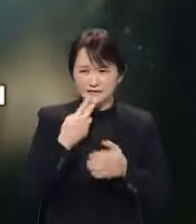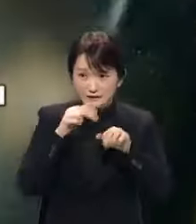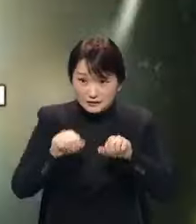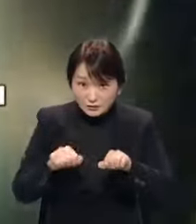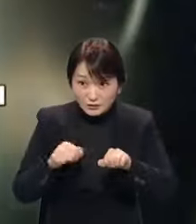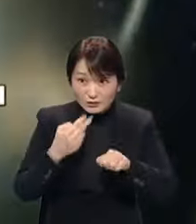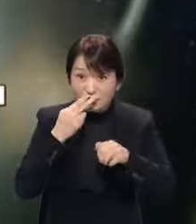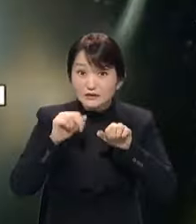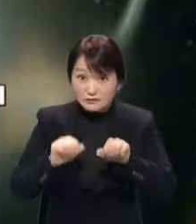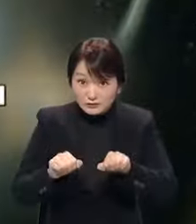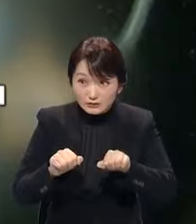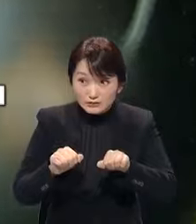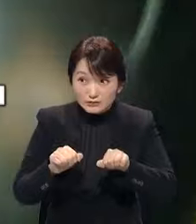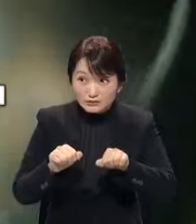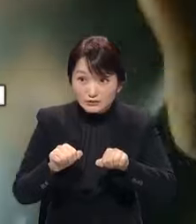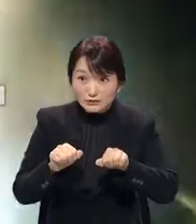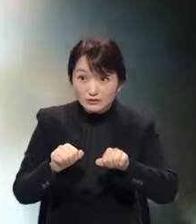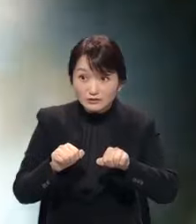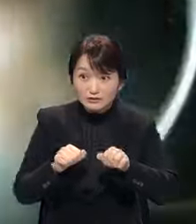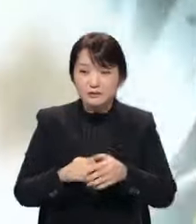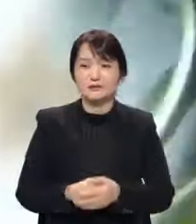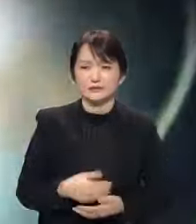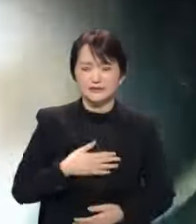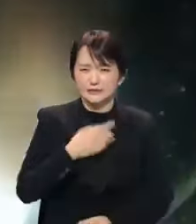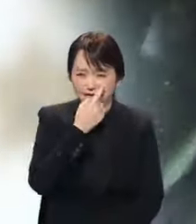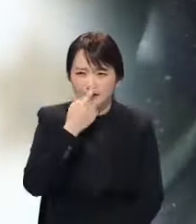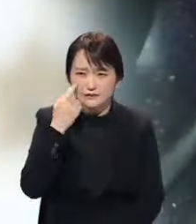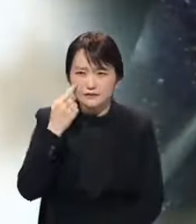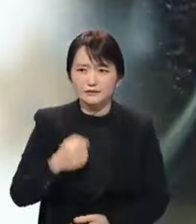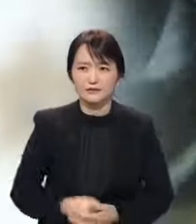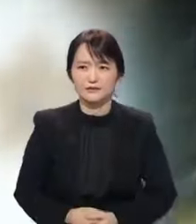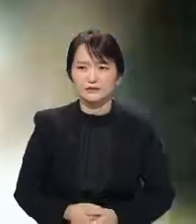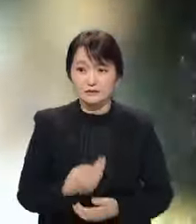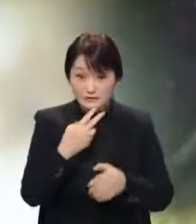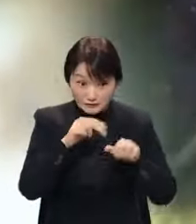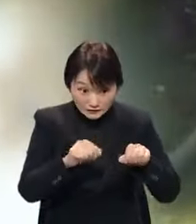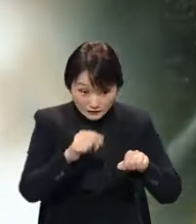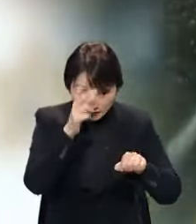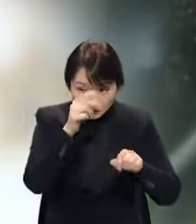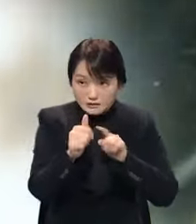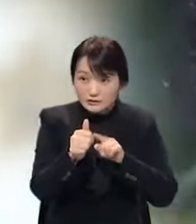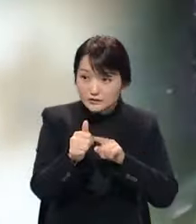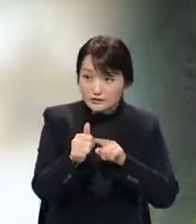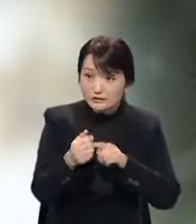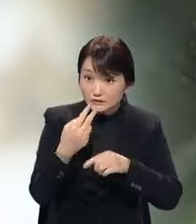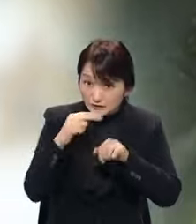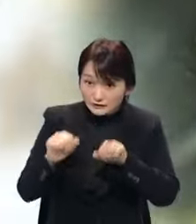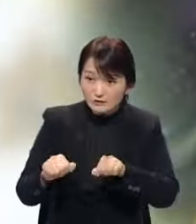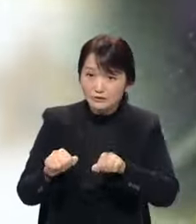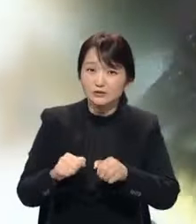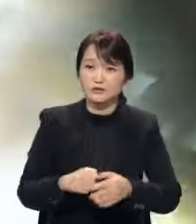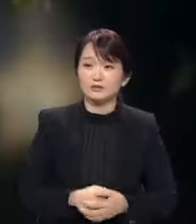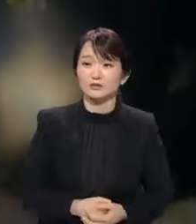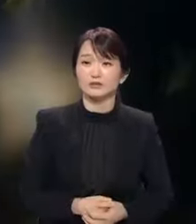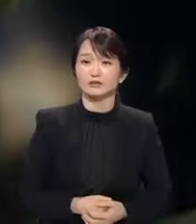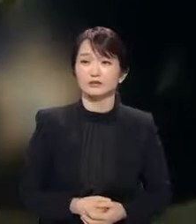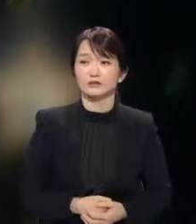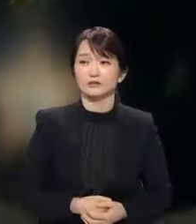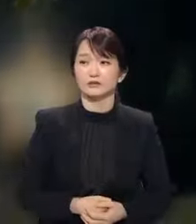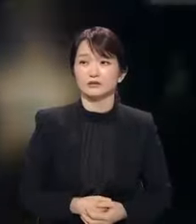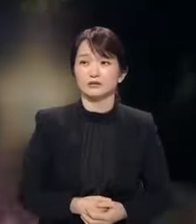Is she dead? Is she alive? Let me check, ma'am. Is she alive? No, sir. Is she alive? Let me check. I just lied. No.